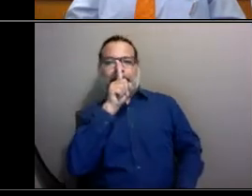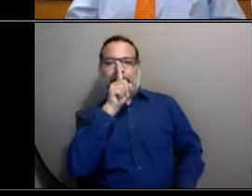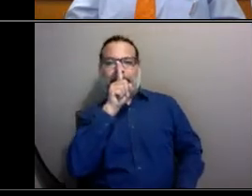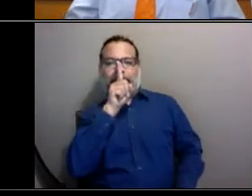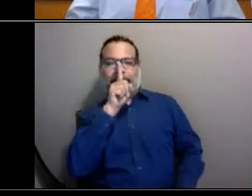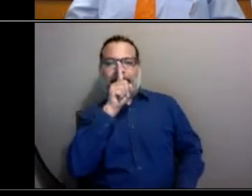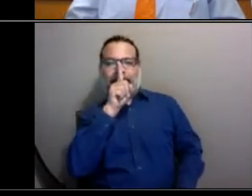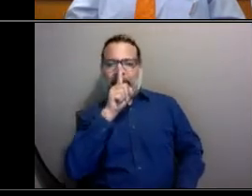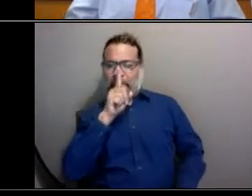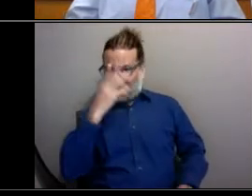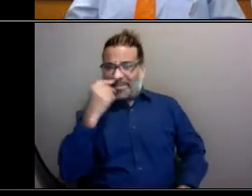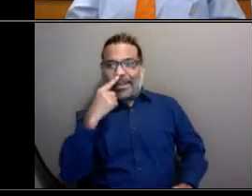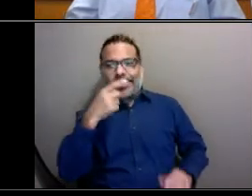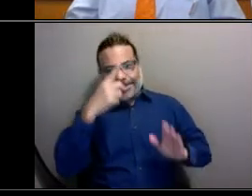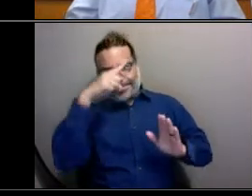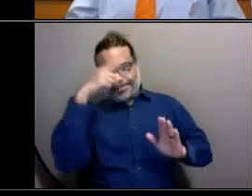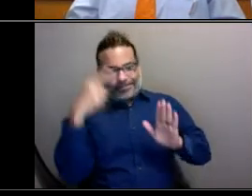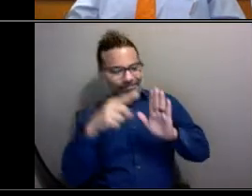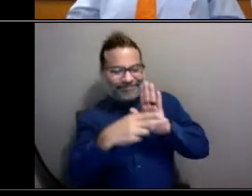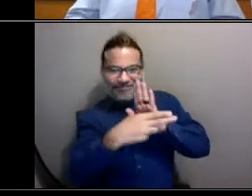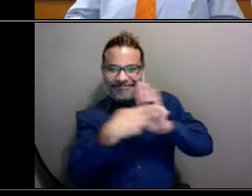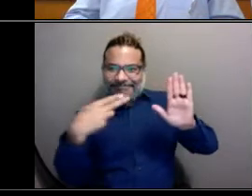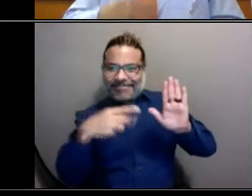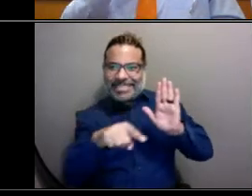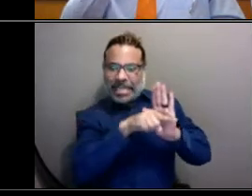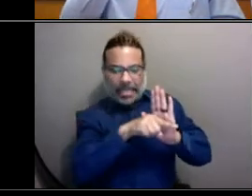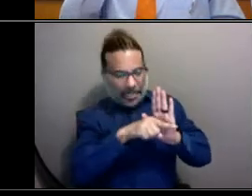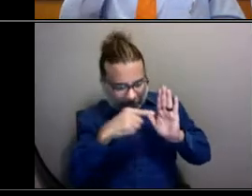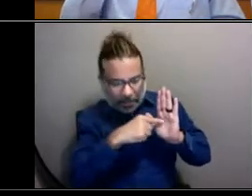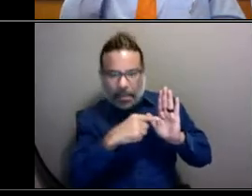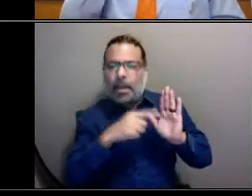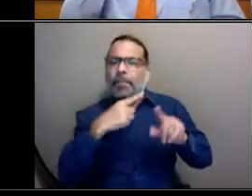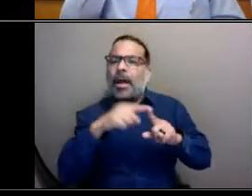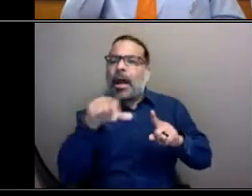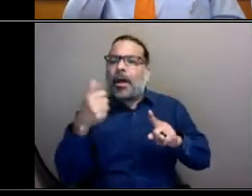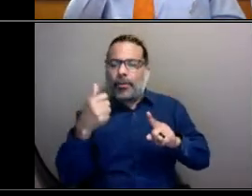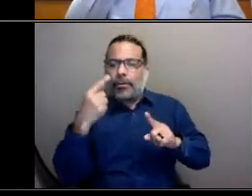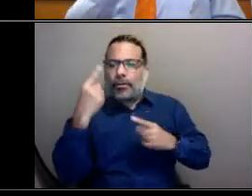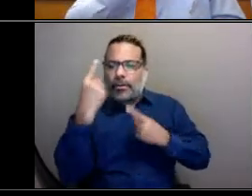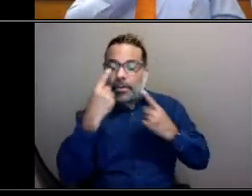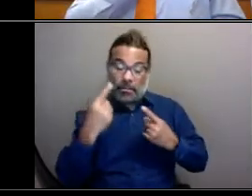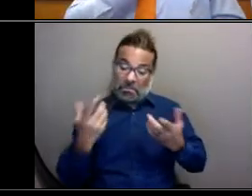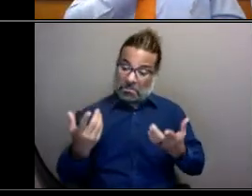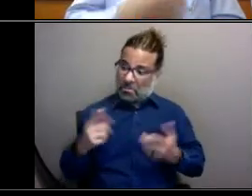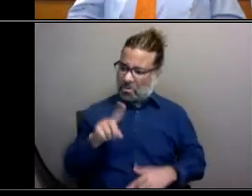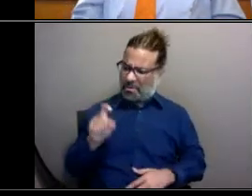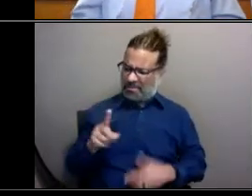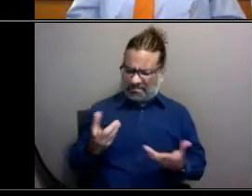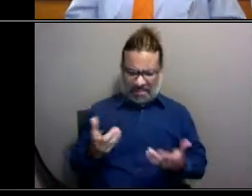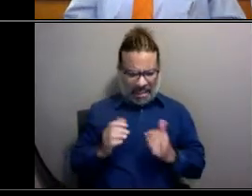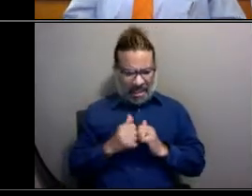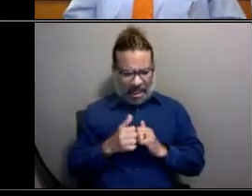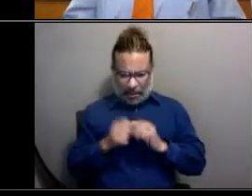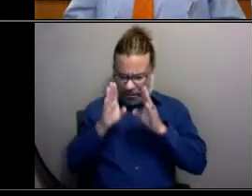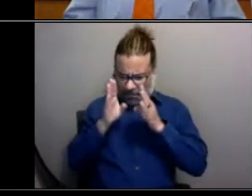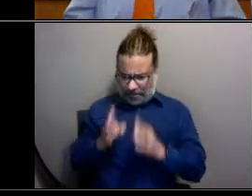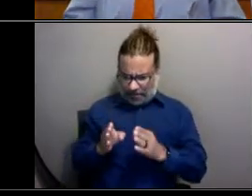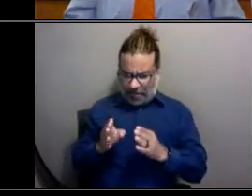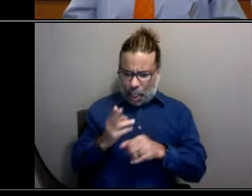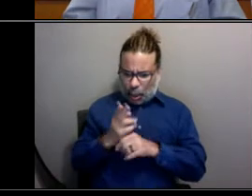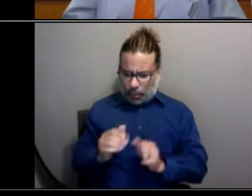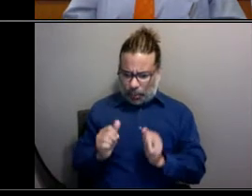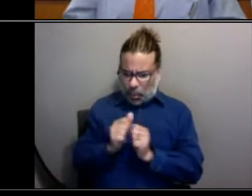is so much stigma around this. And then we have other considerations. I mean, the question, how do you maintain a focus on consumers with